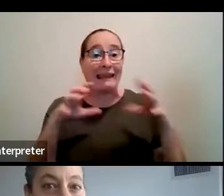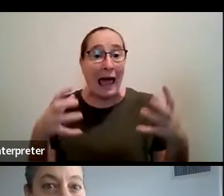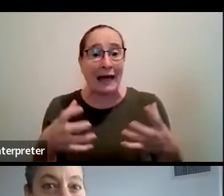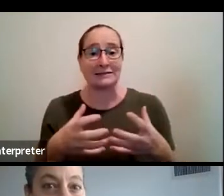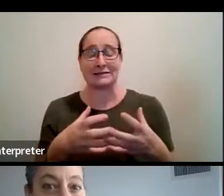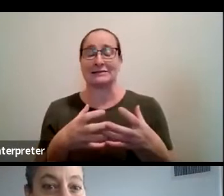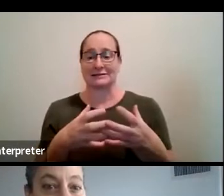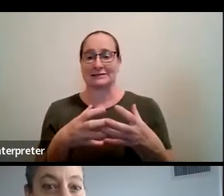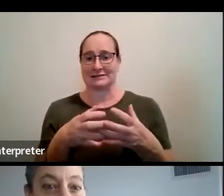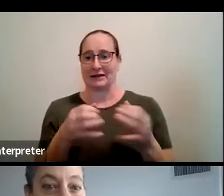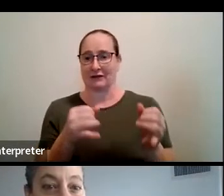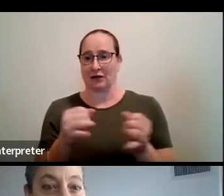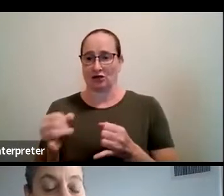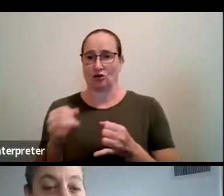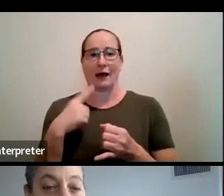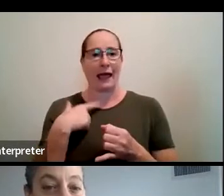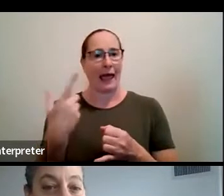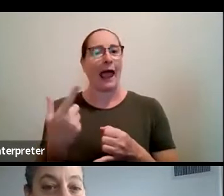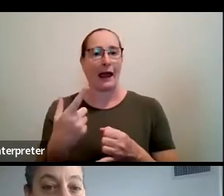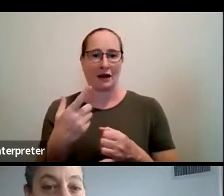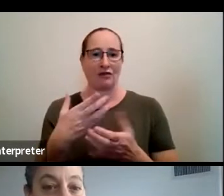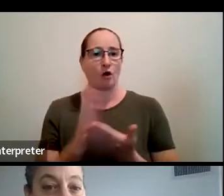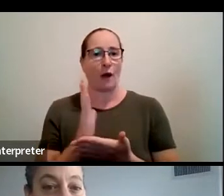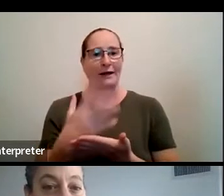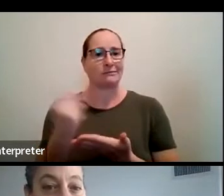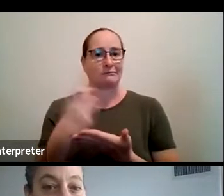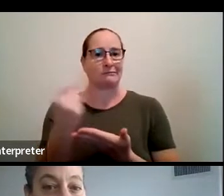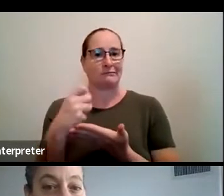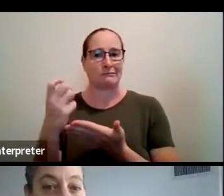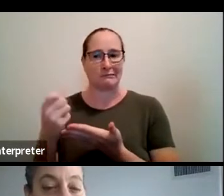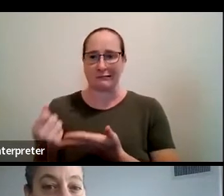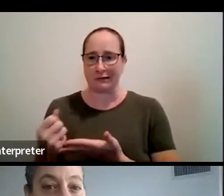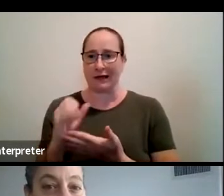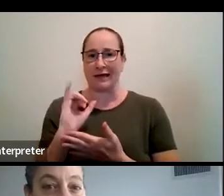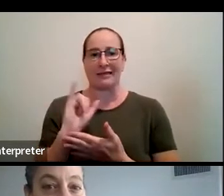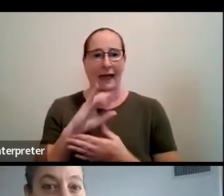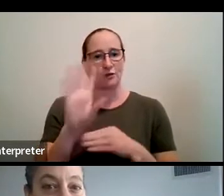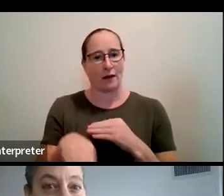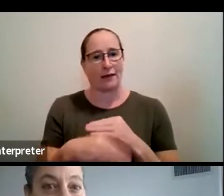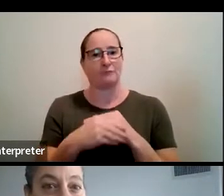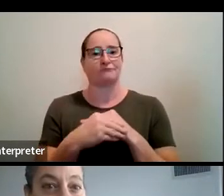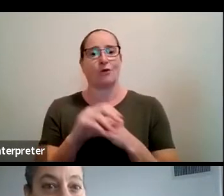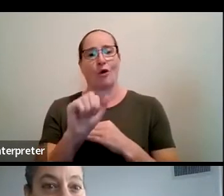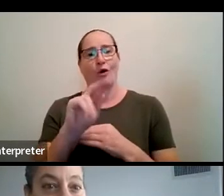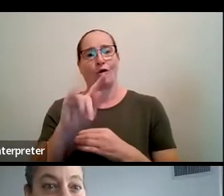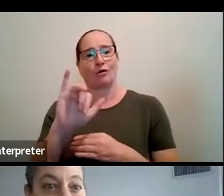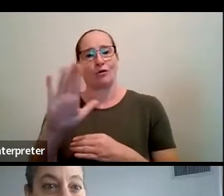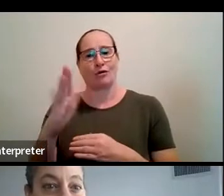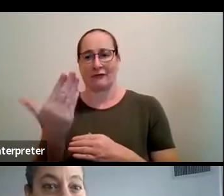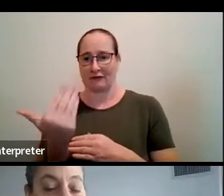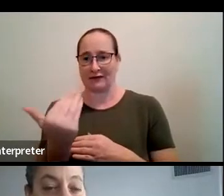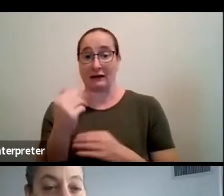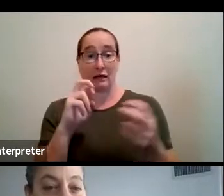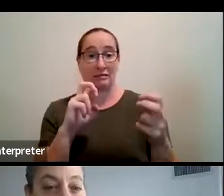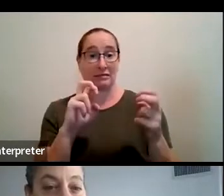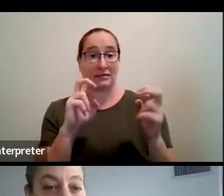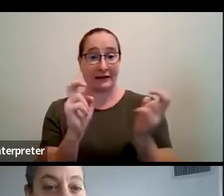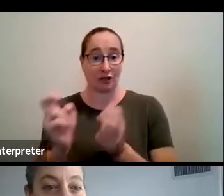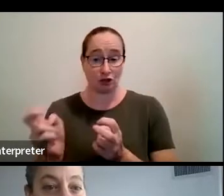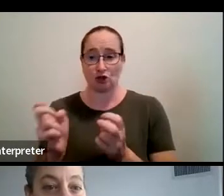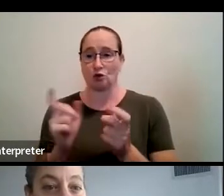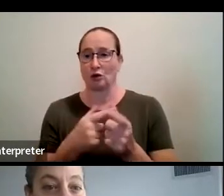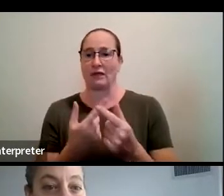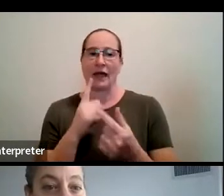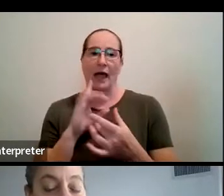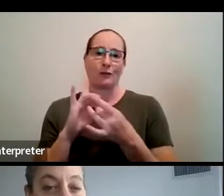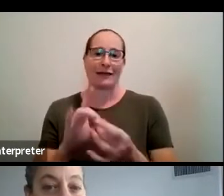individuals have their rights consistently undermined, and that's why they're named in Article 15. And so the issues that pertain to